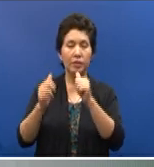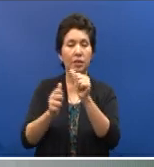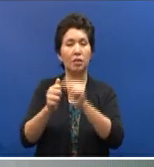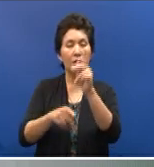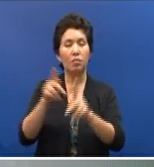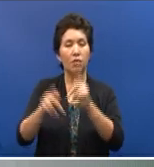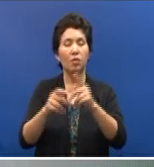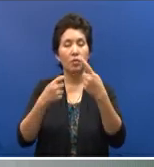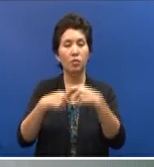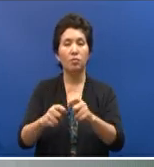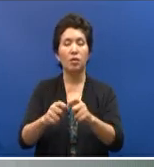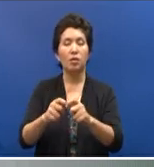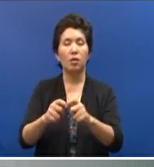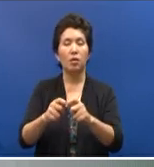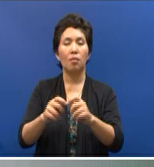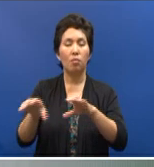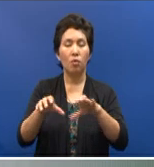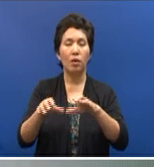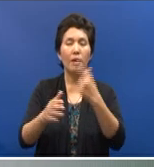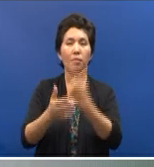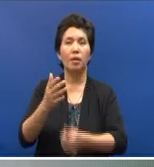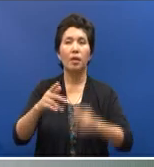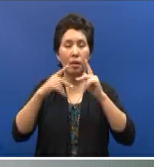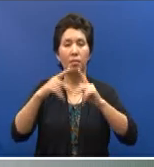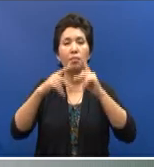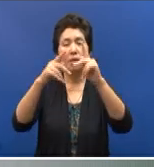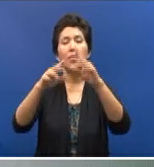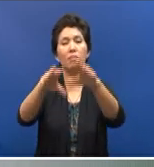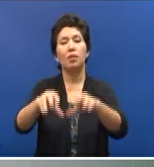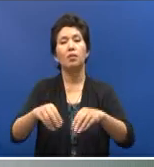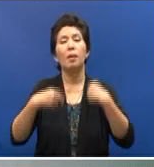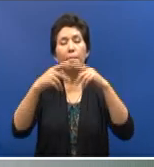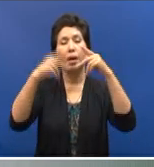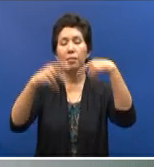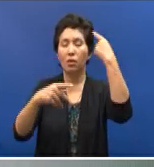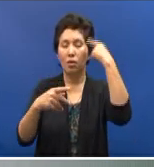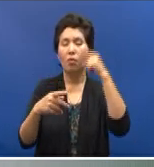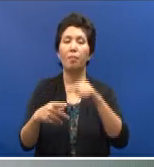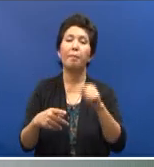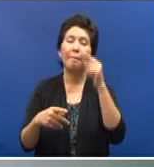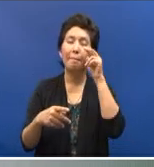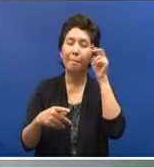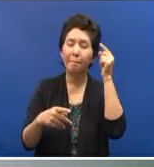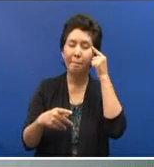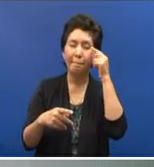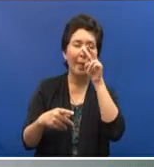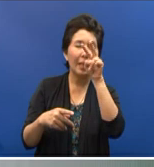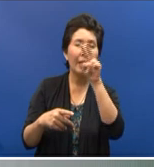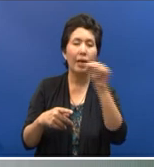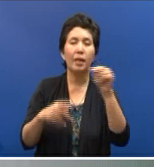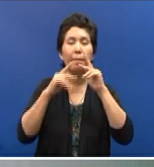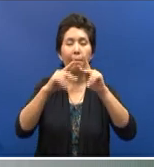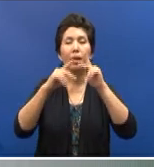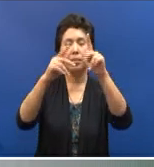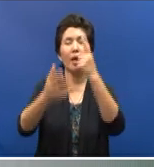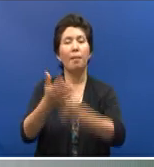something which is approved by the society. Okay, that is from the public opinion, right? And usually people will